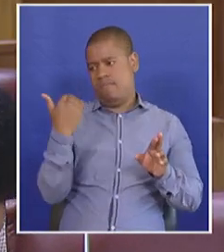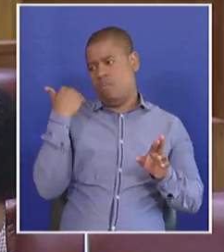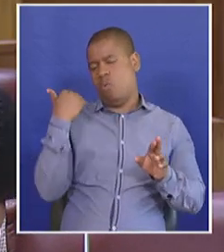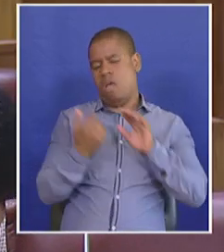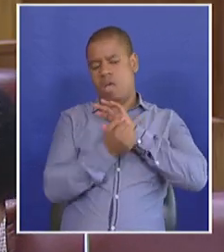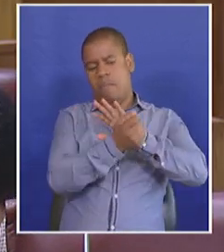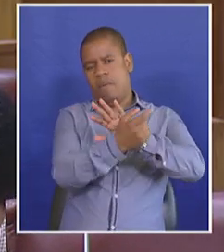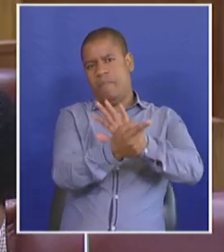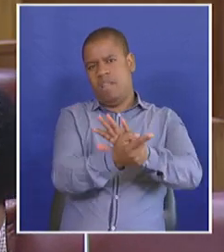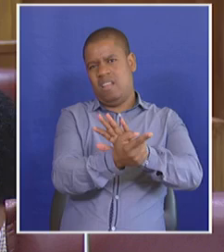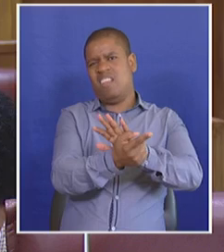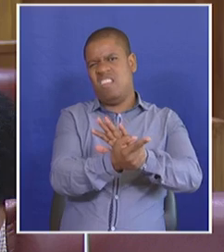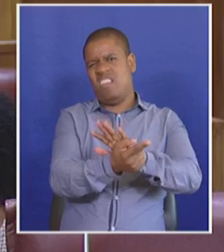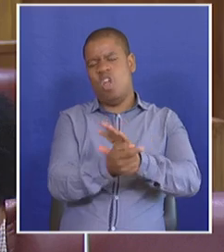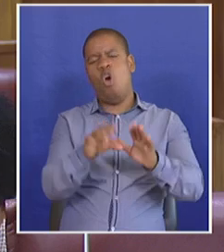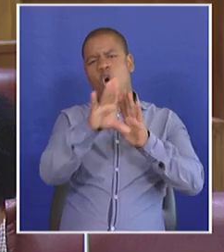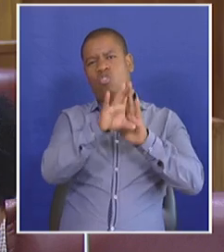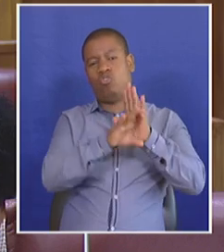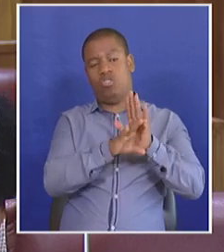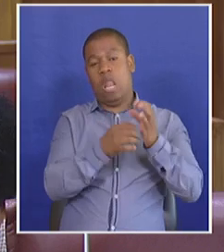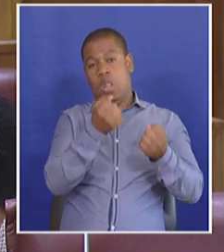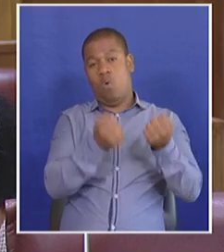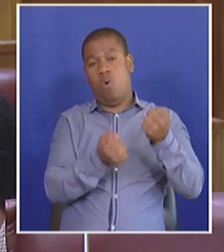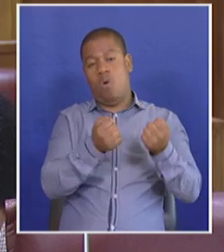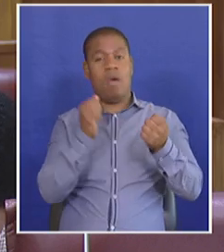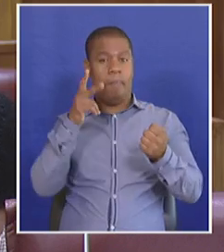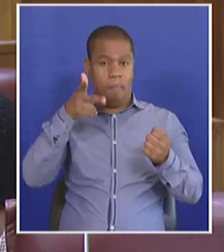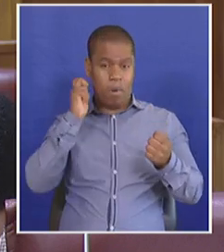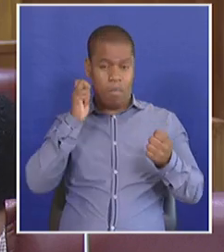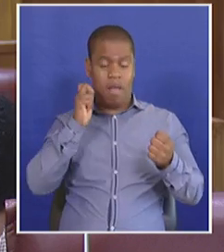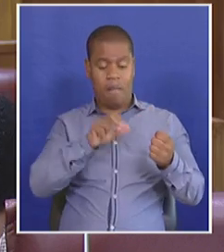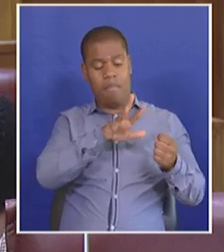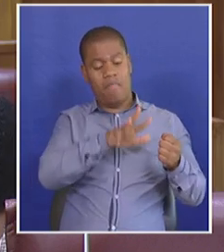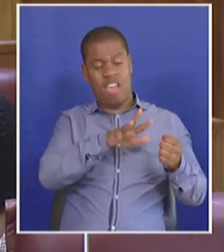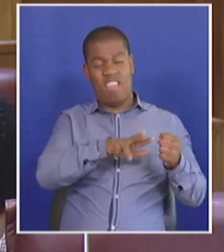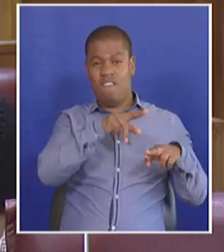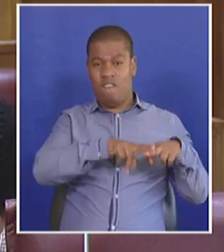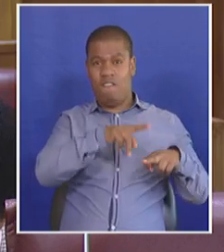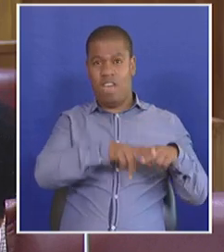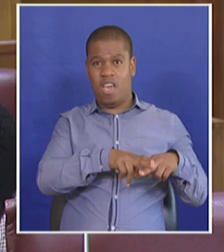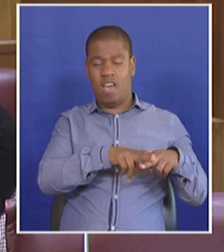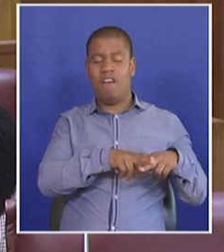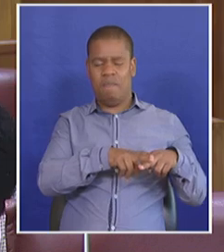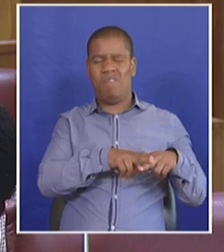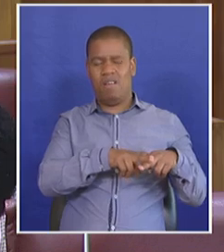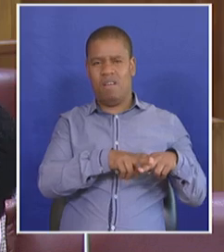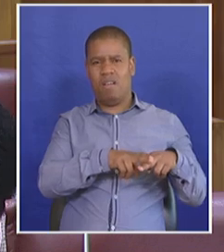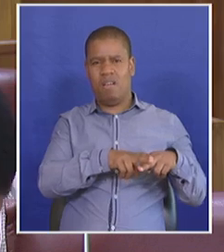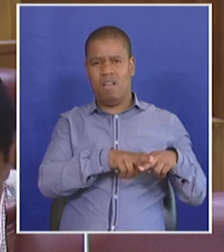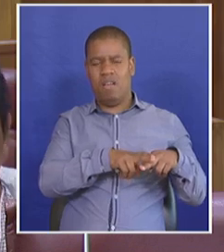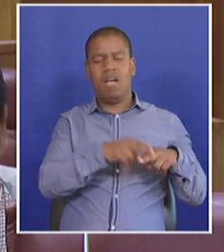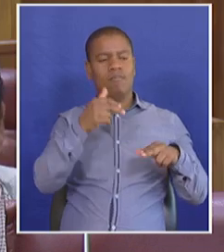Constitutional Court hearing of the 9th of February 2016, then in that regard, Madam